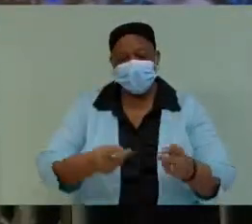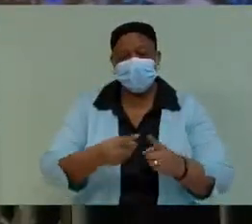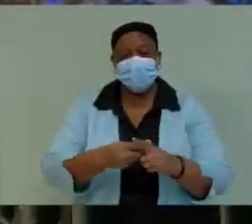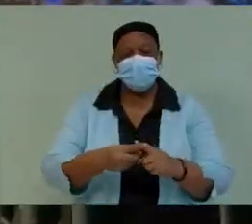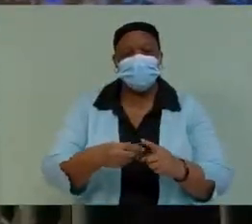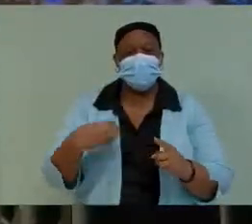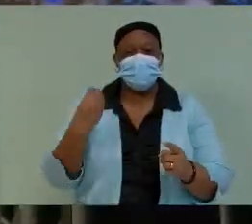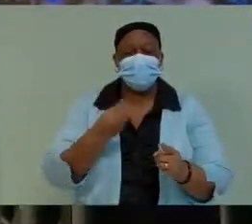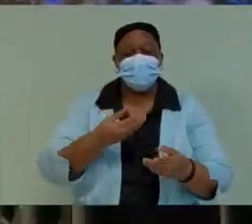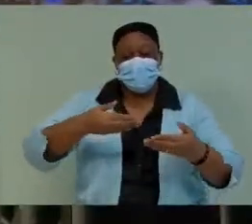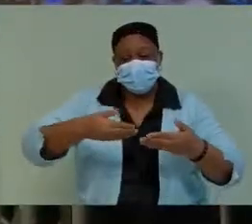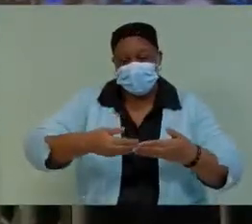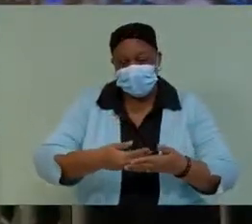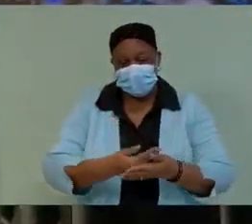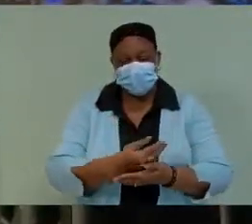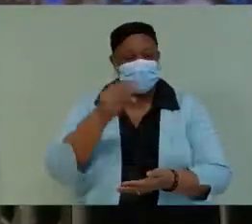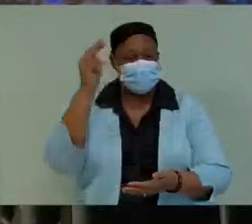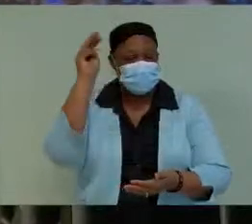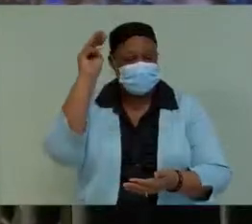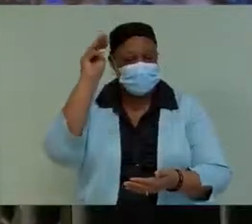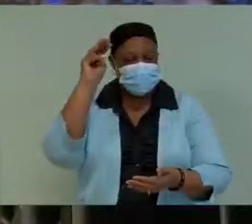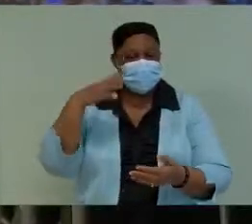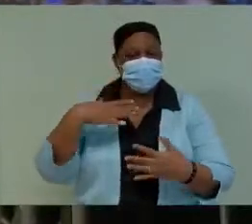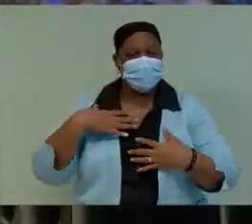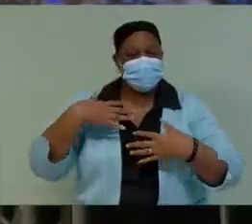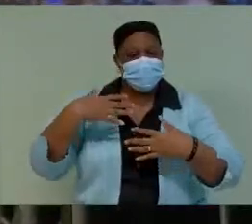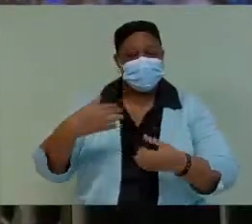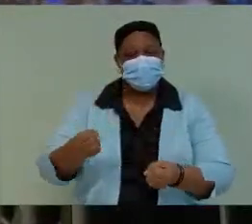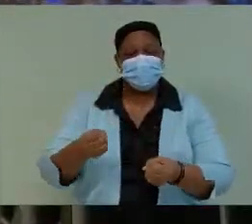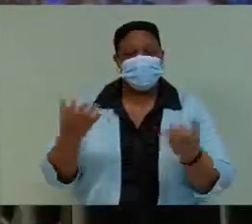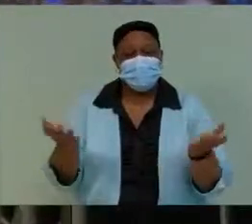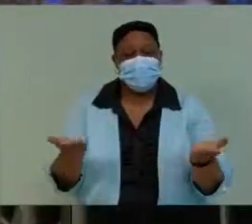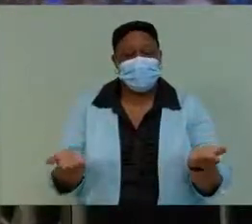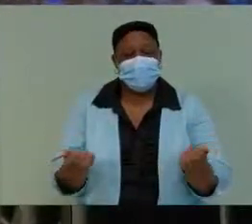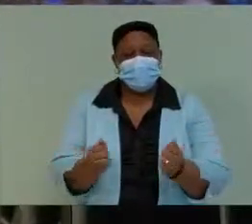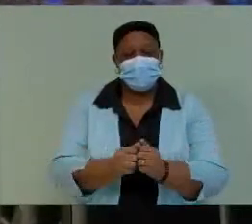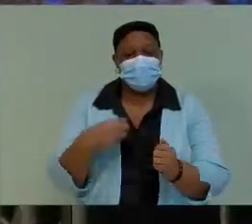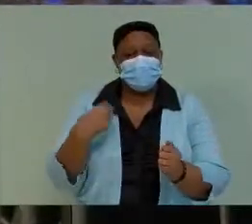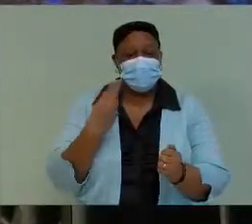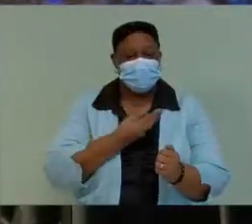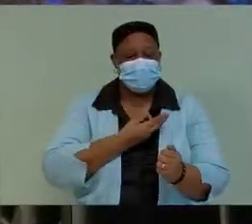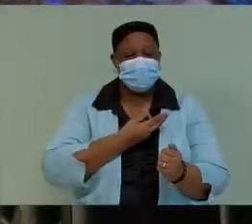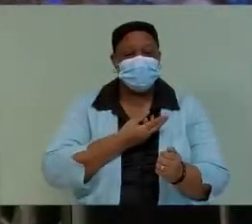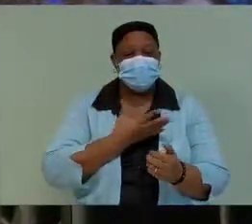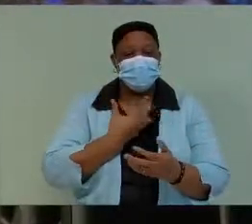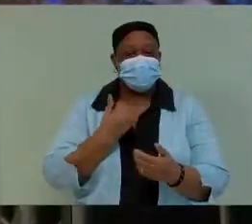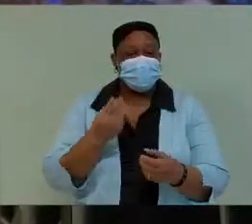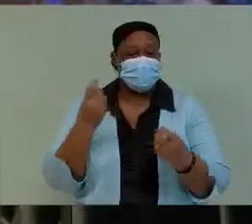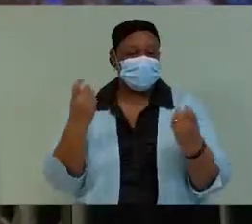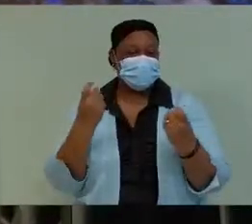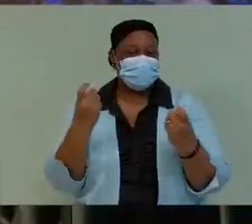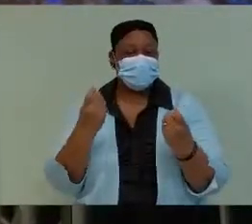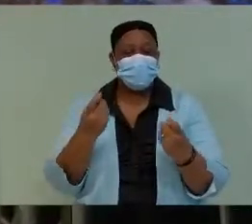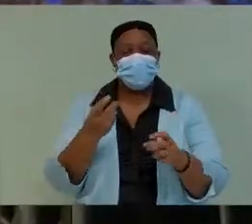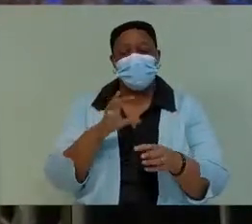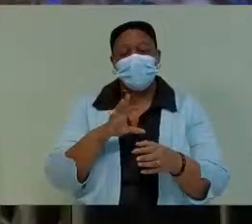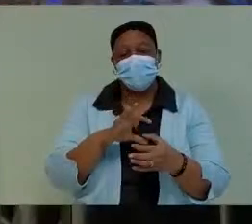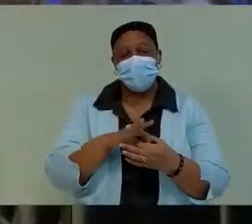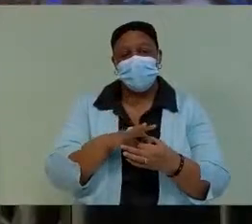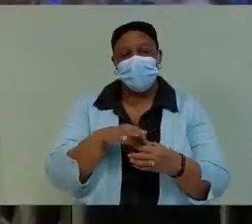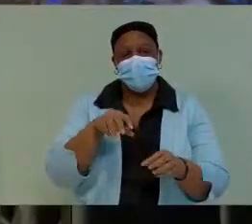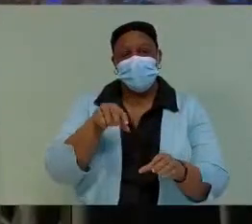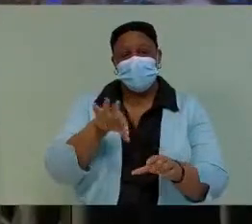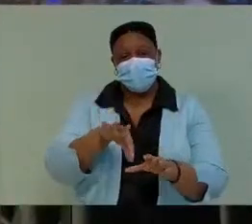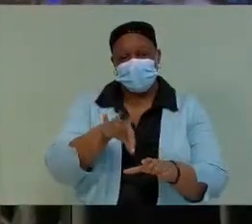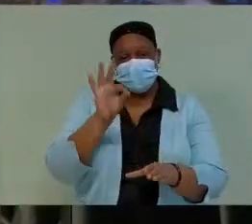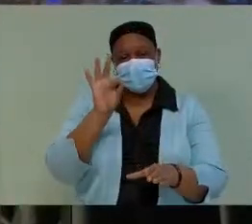our new Minister of Health, who is here with us, and to congratulate her on the victory at the